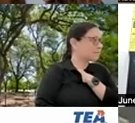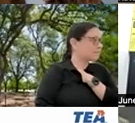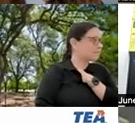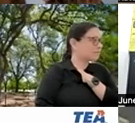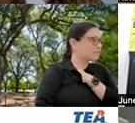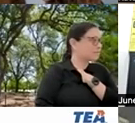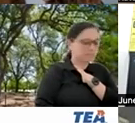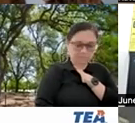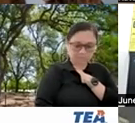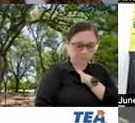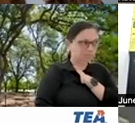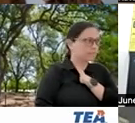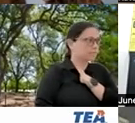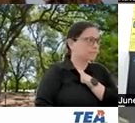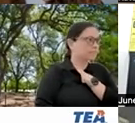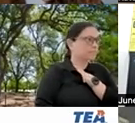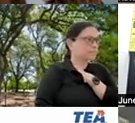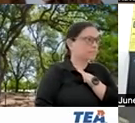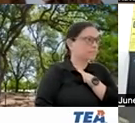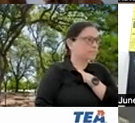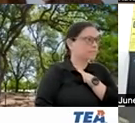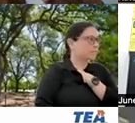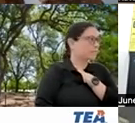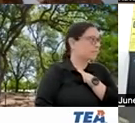fourth category here. Was there one we already said?